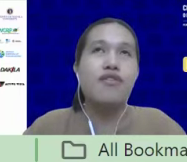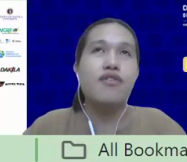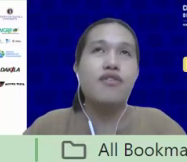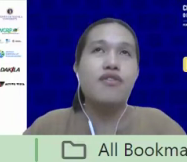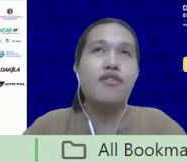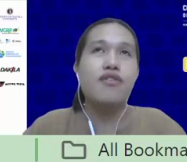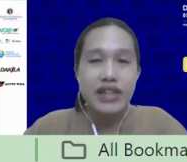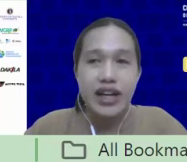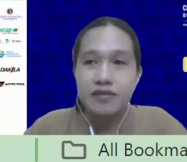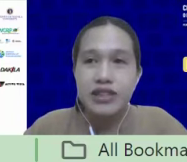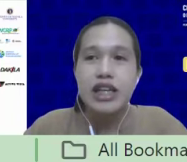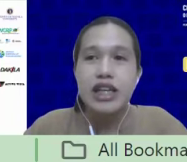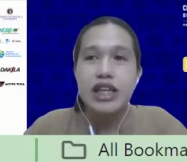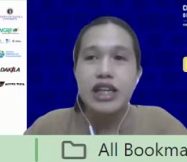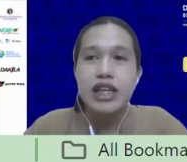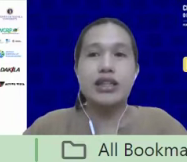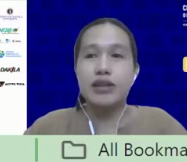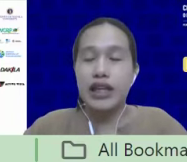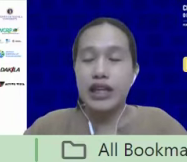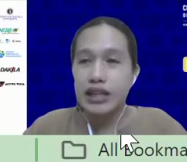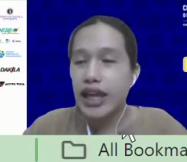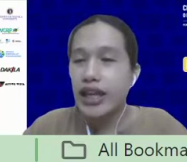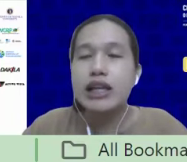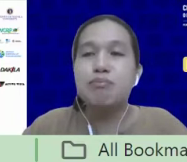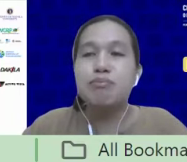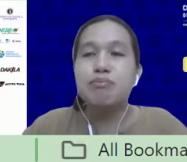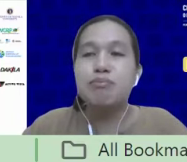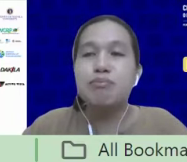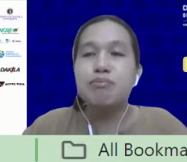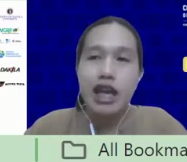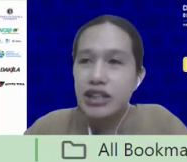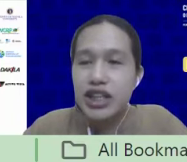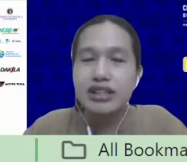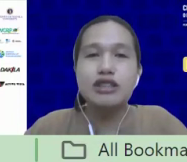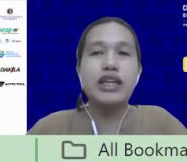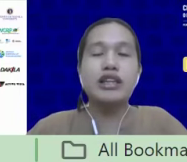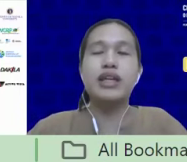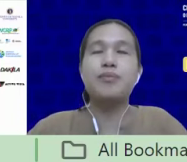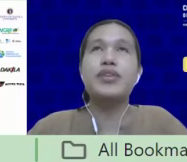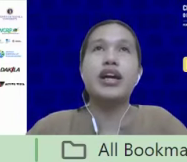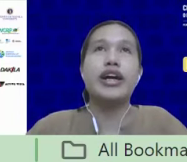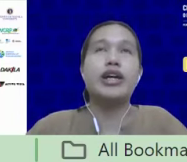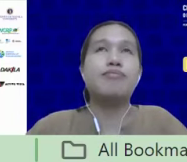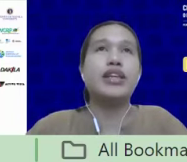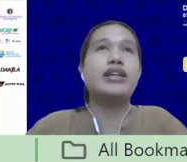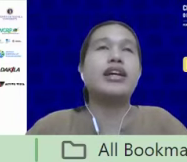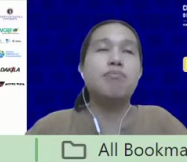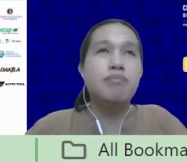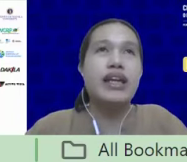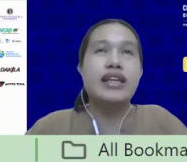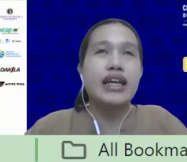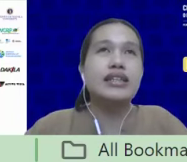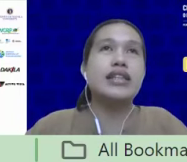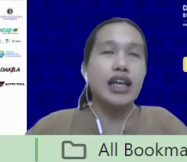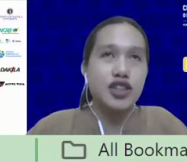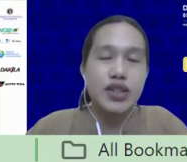the importance of narratives, because in any campaigns, may it be climate change, may it be